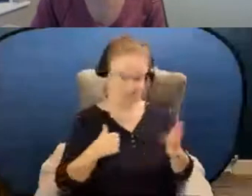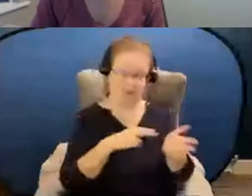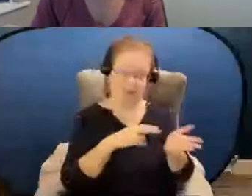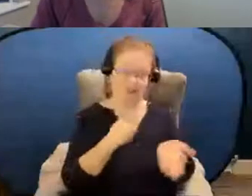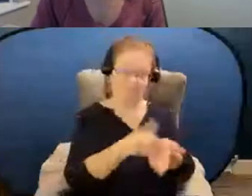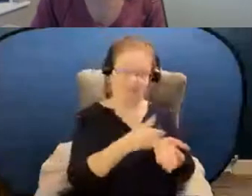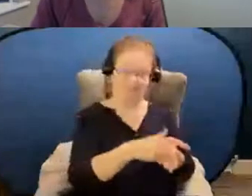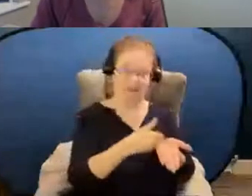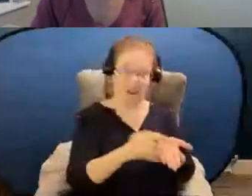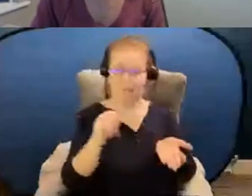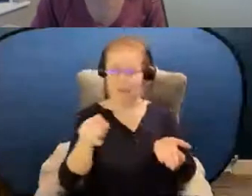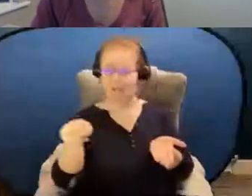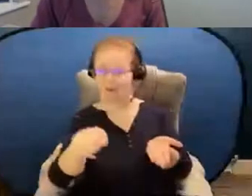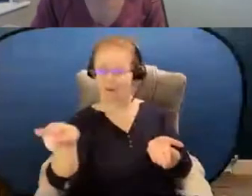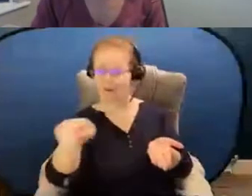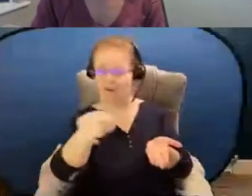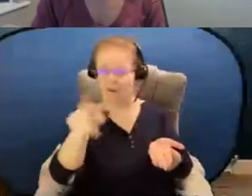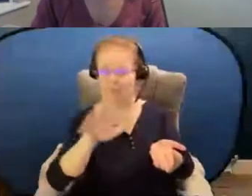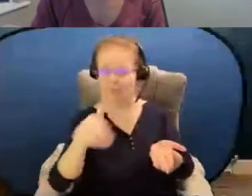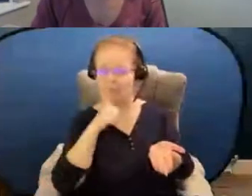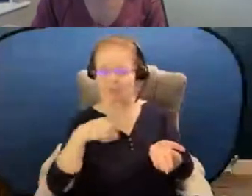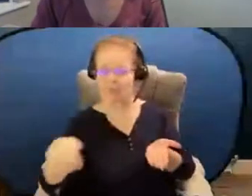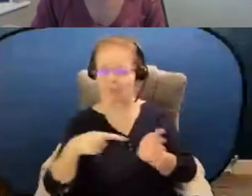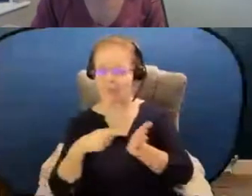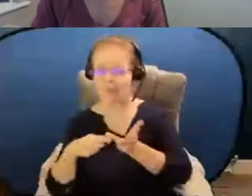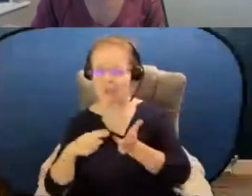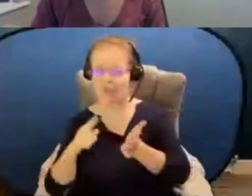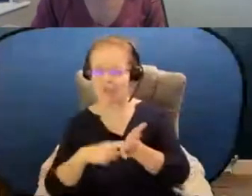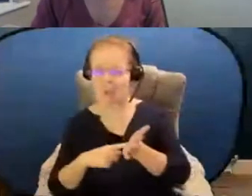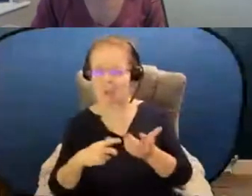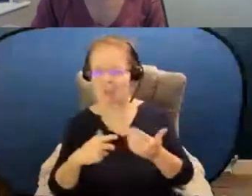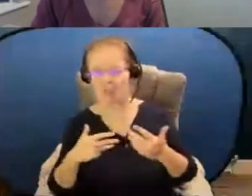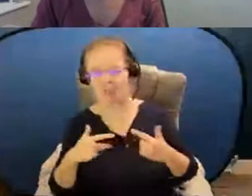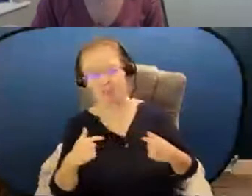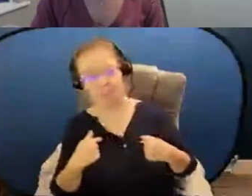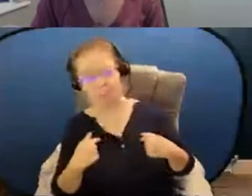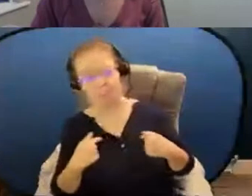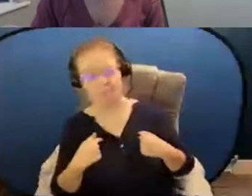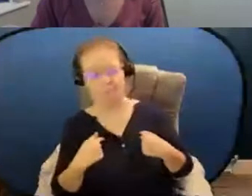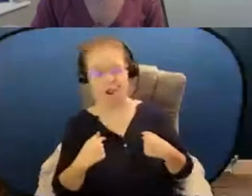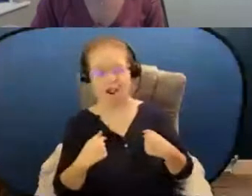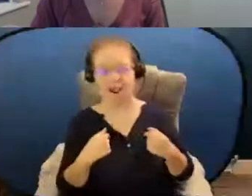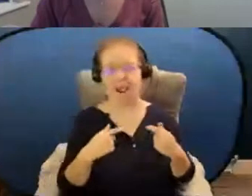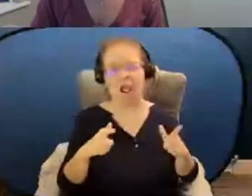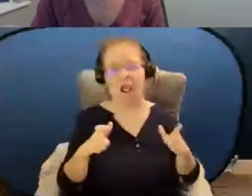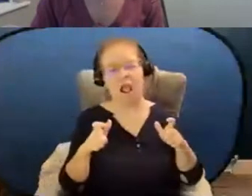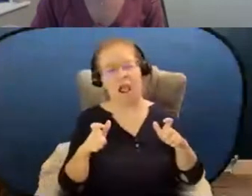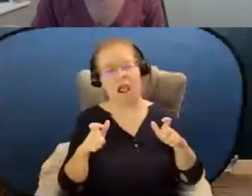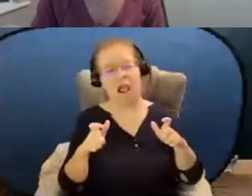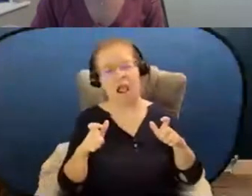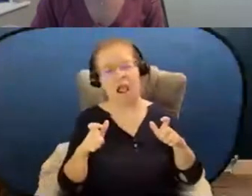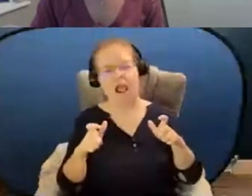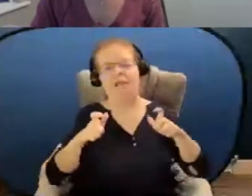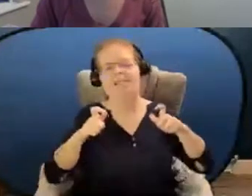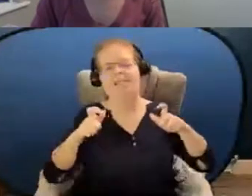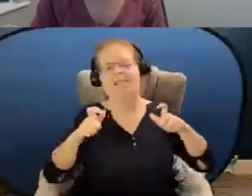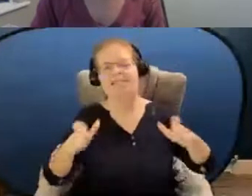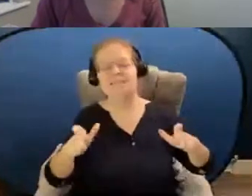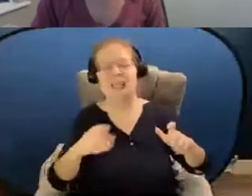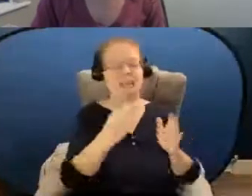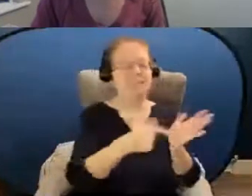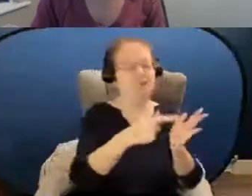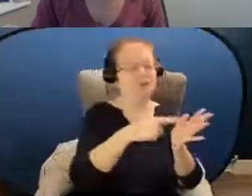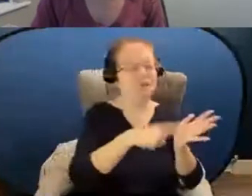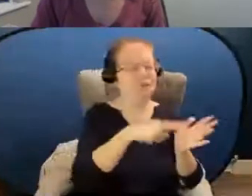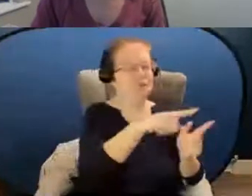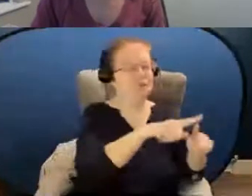you're using. So, you know, tested there. That's why my reference to, it's still a little bit of the Wild West and different tools